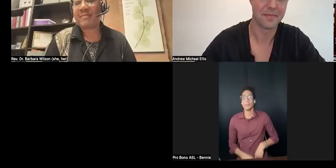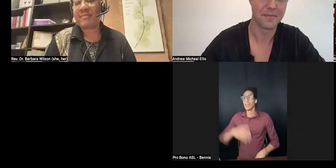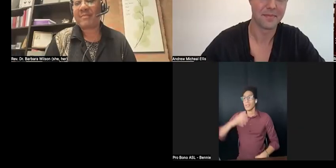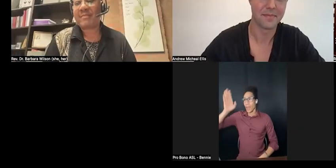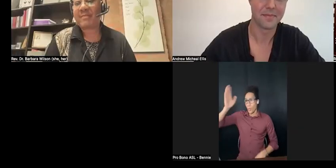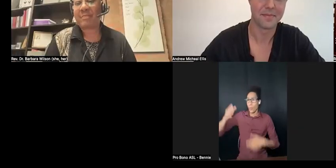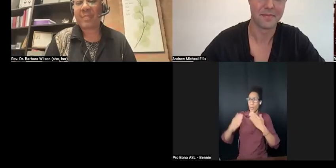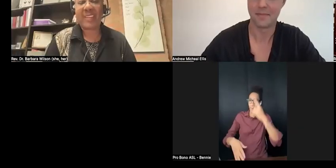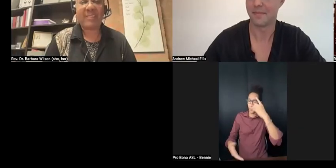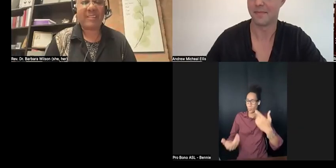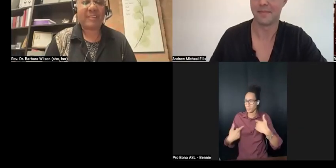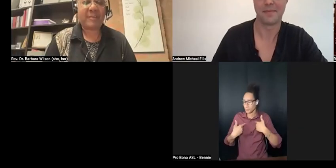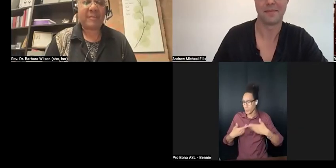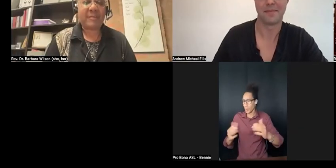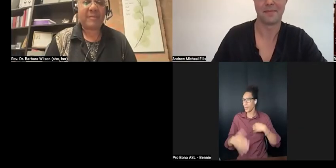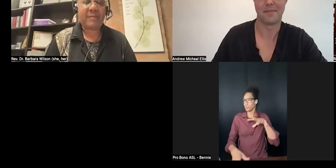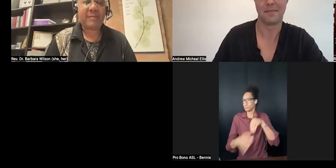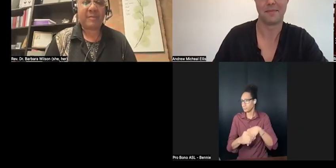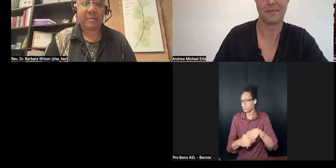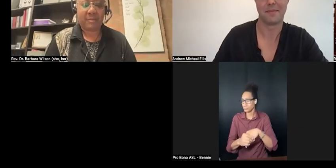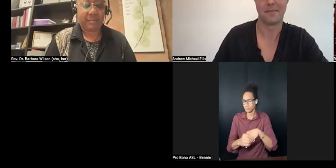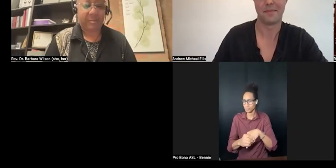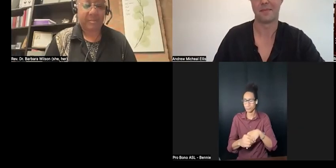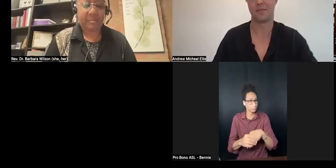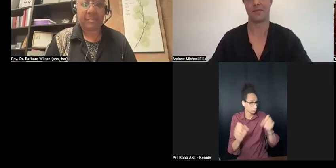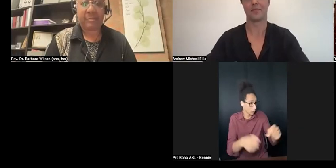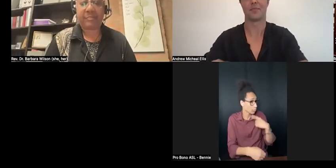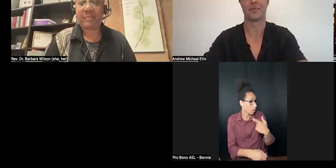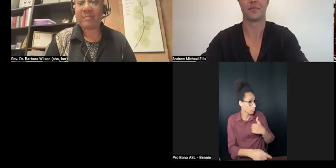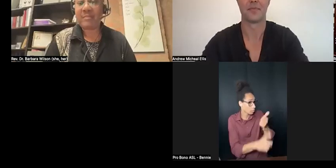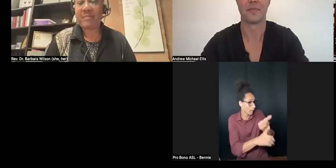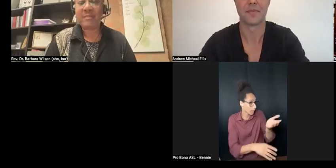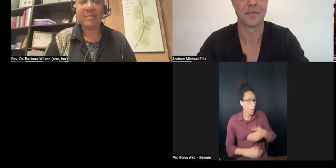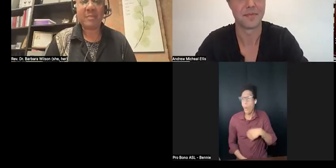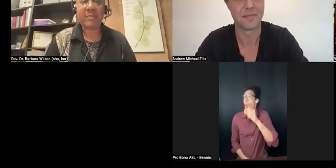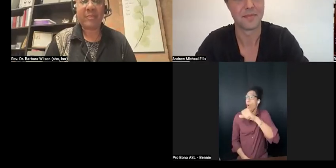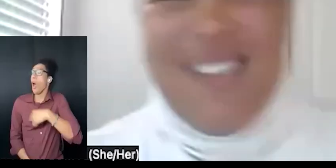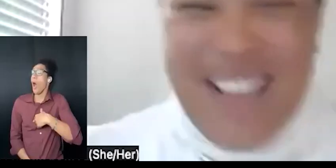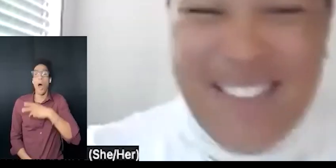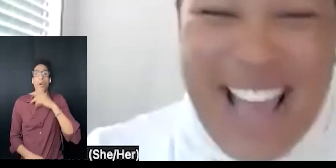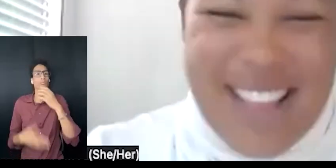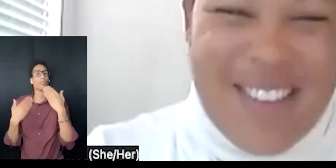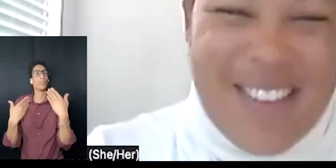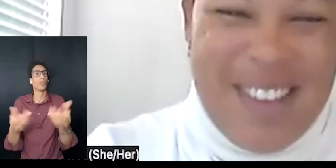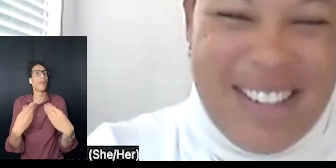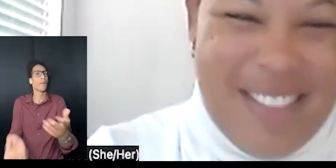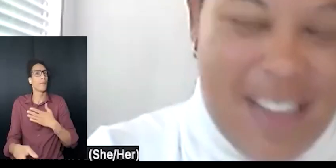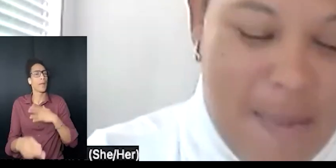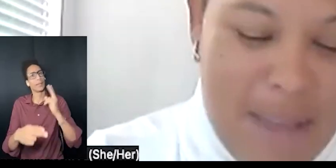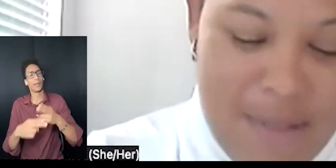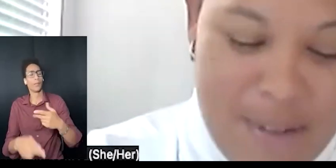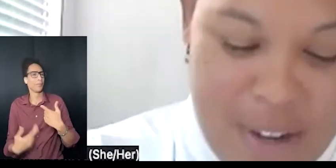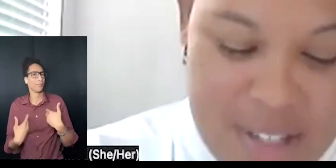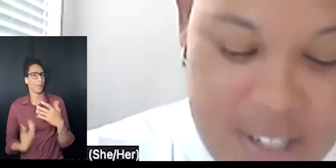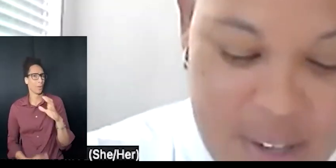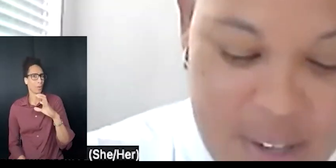Can you just tell us a little bit about yourself? Oh, yes. I was going to give my title. I'm Catherine, the co-director of the